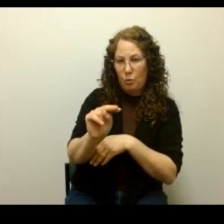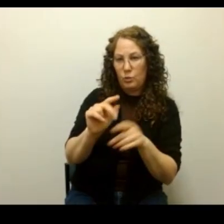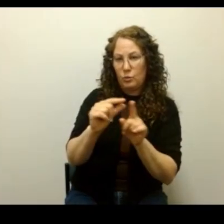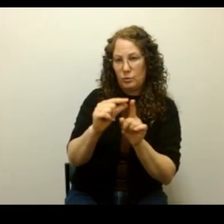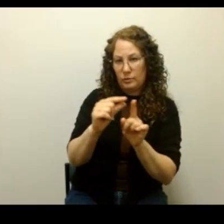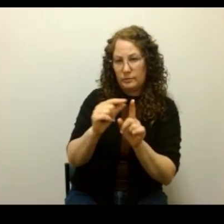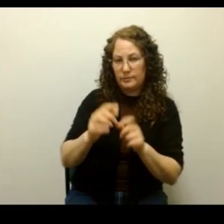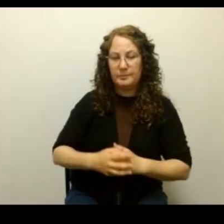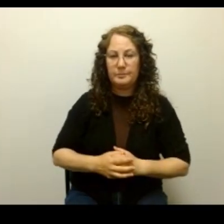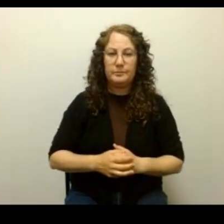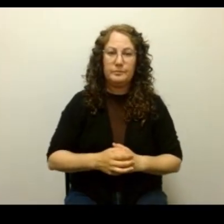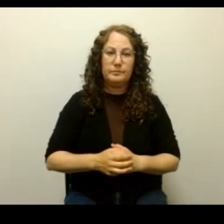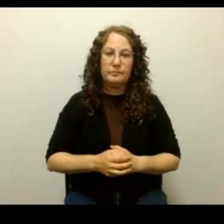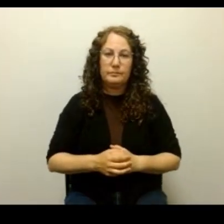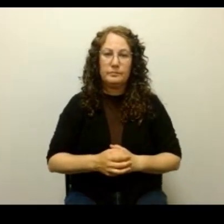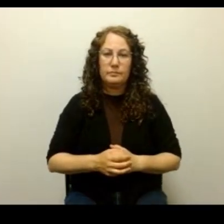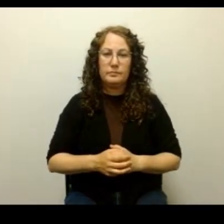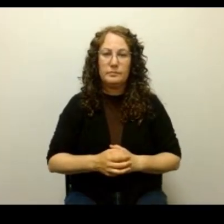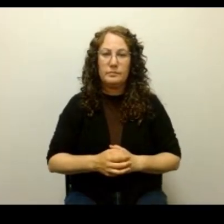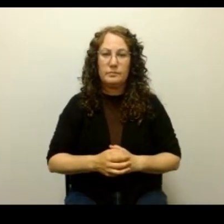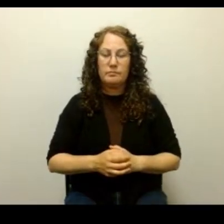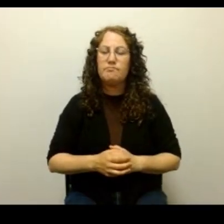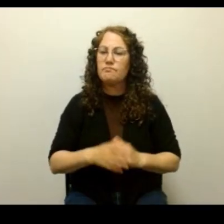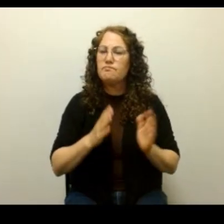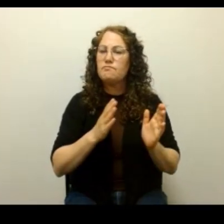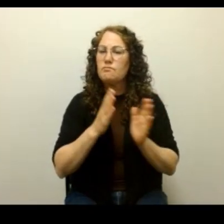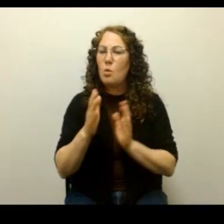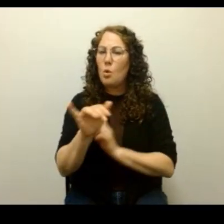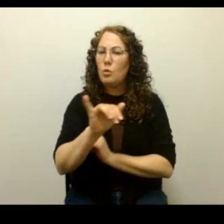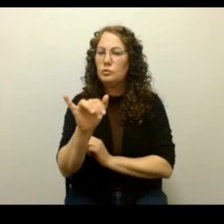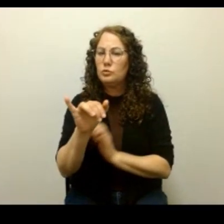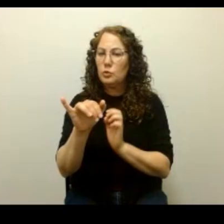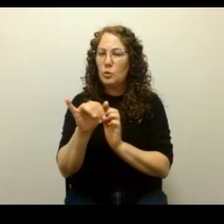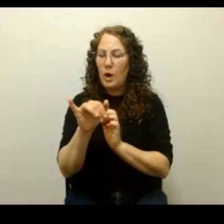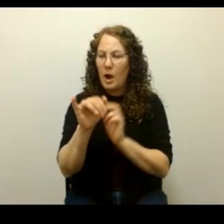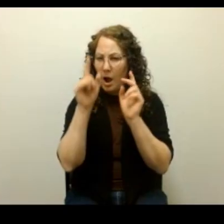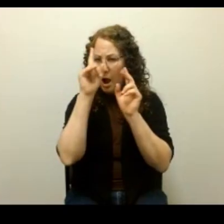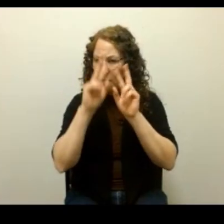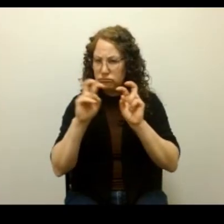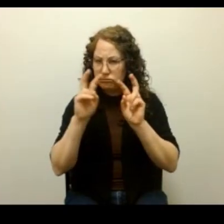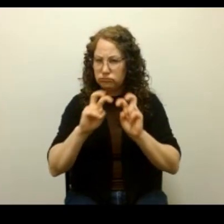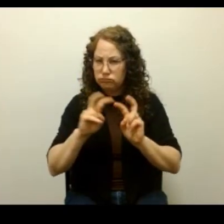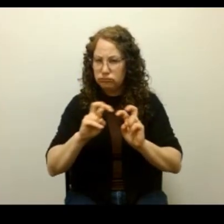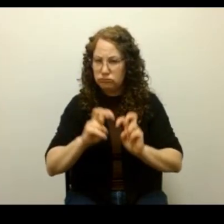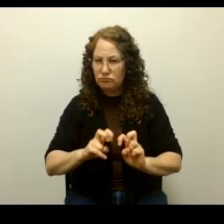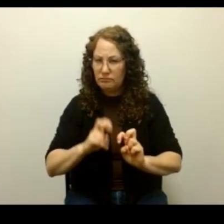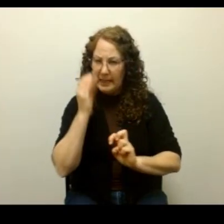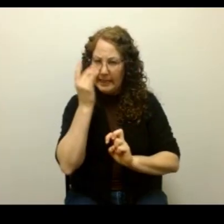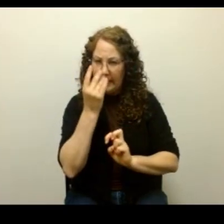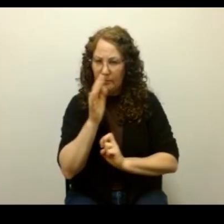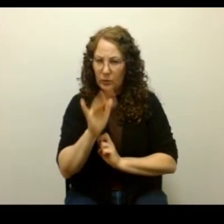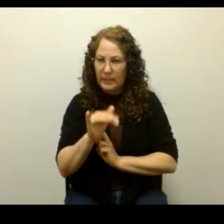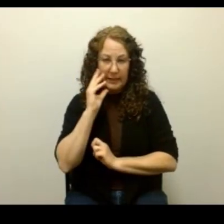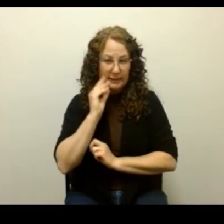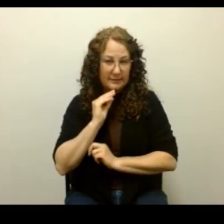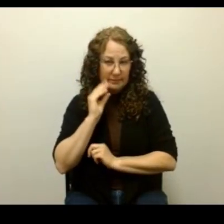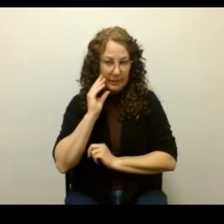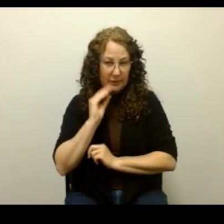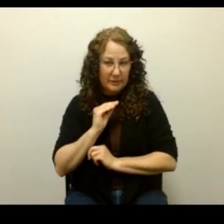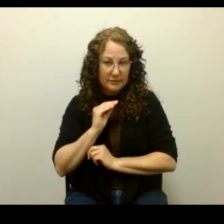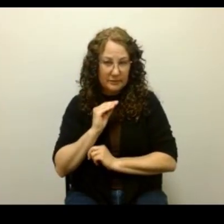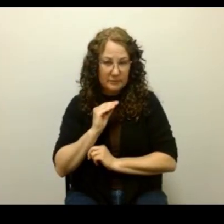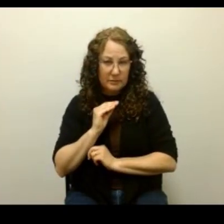to critically think about that experience as well as